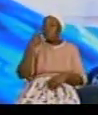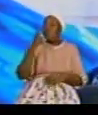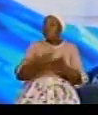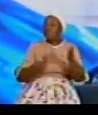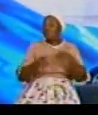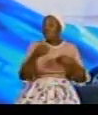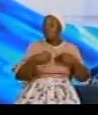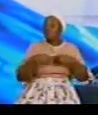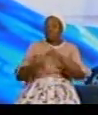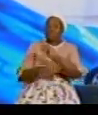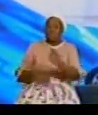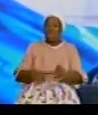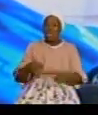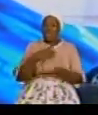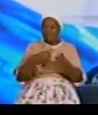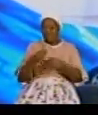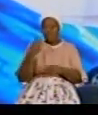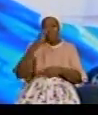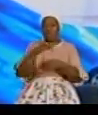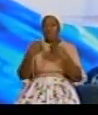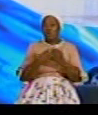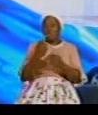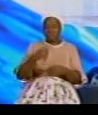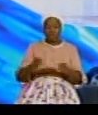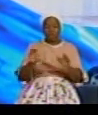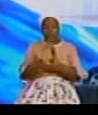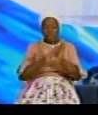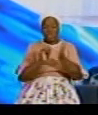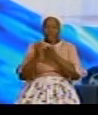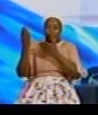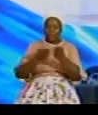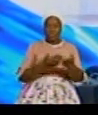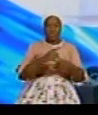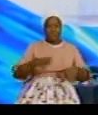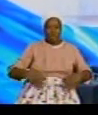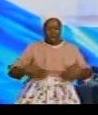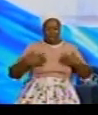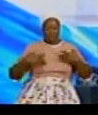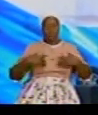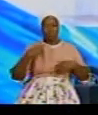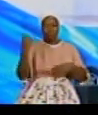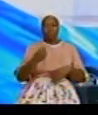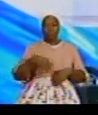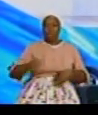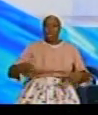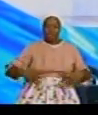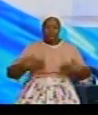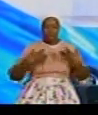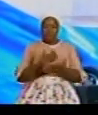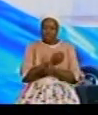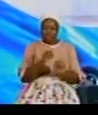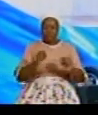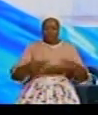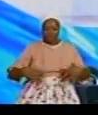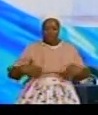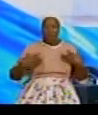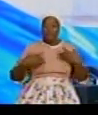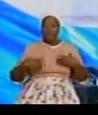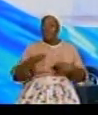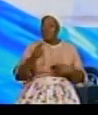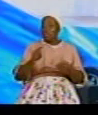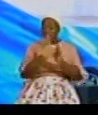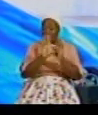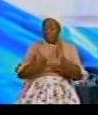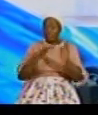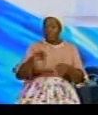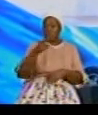done? The commandment of God that brings life, eternal life, saved life. The commandment